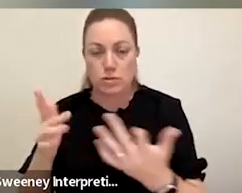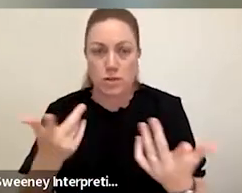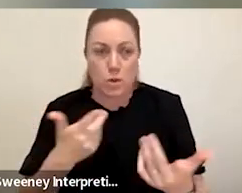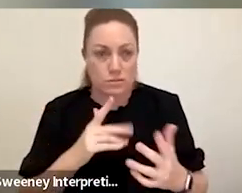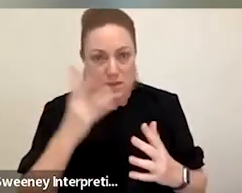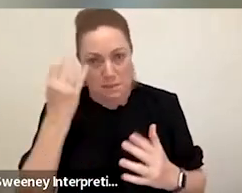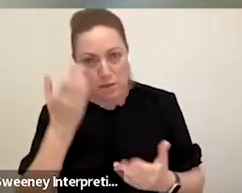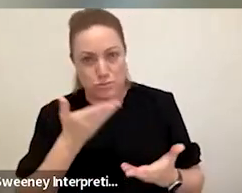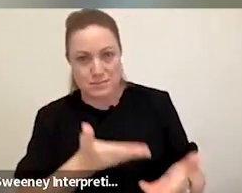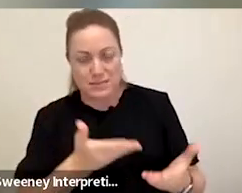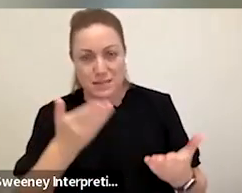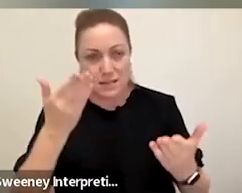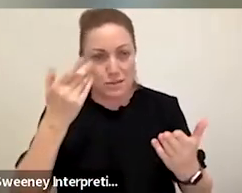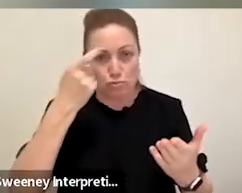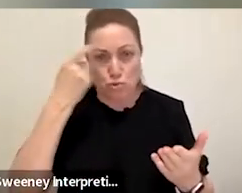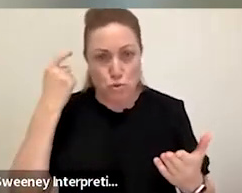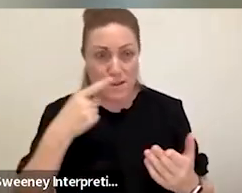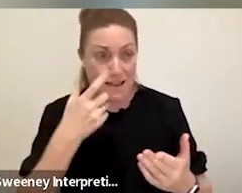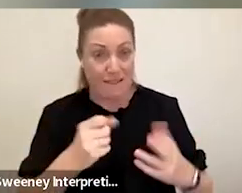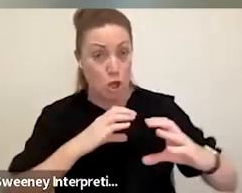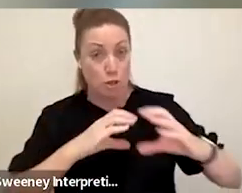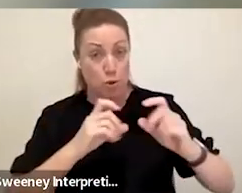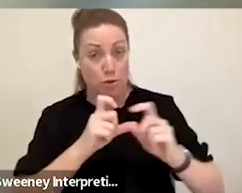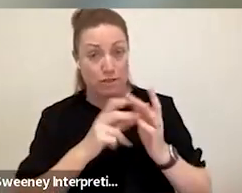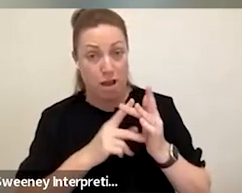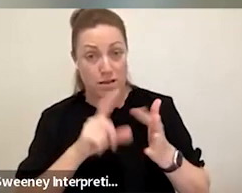had a communication device, couldn't ring 000, couldn't